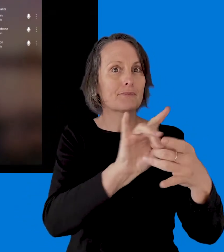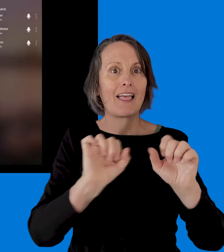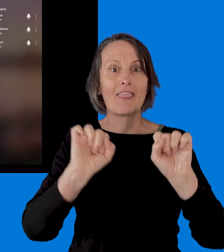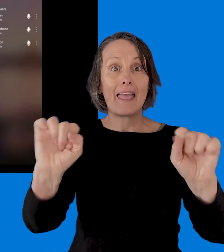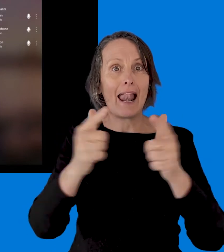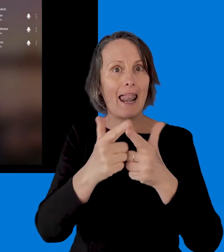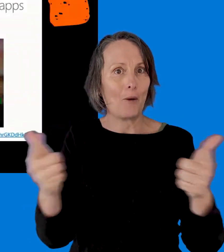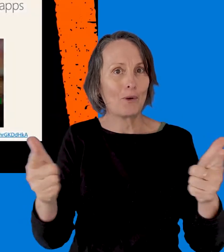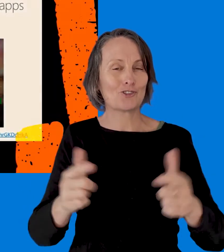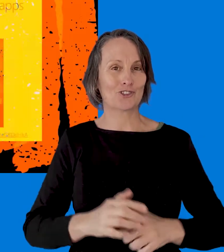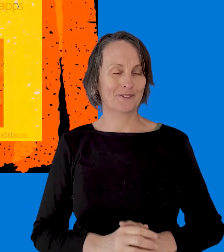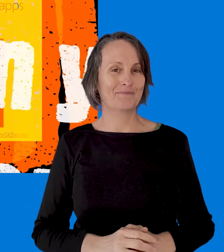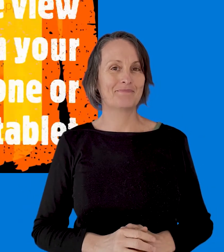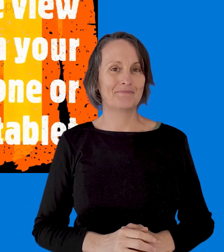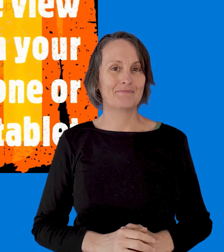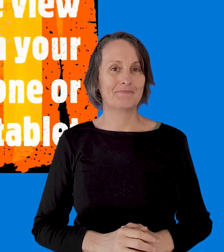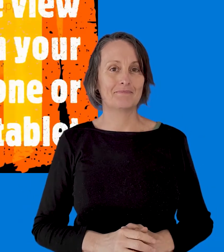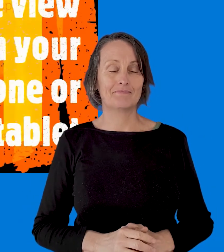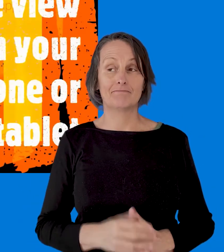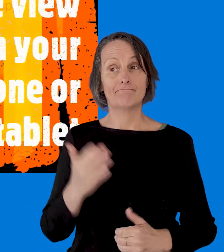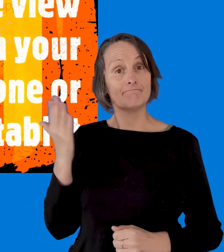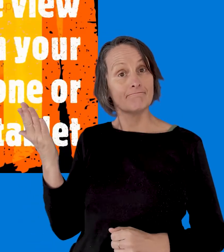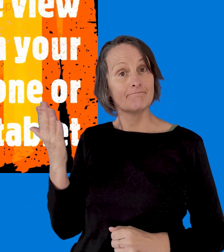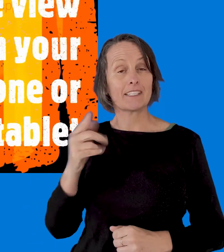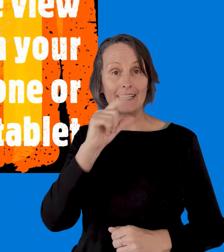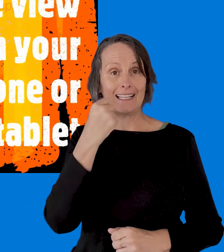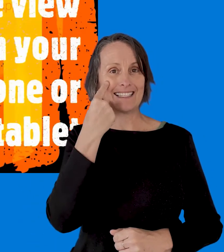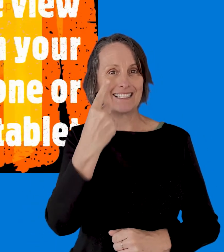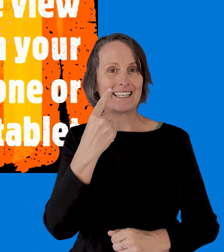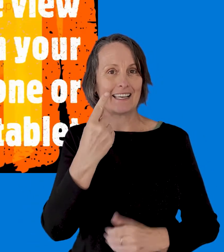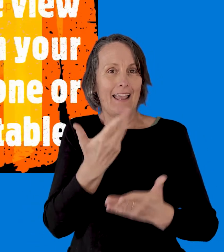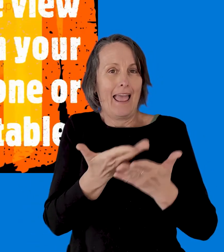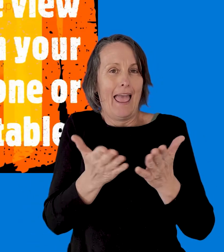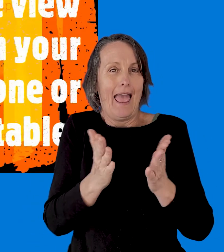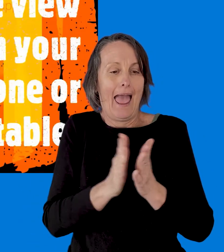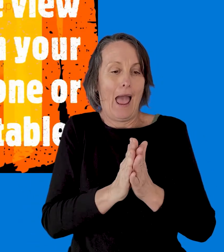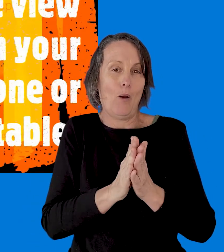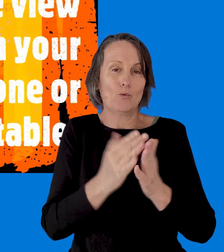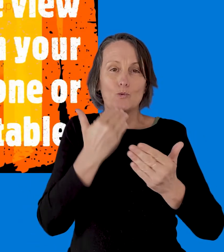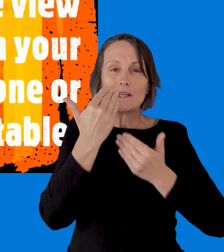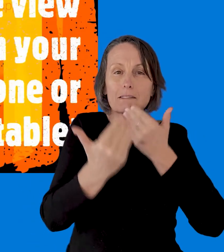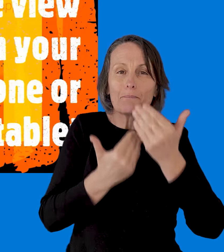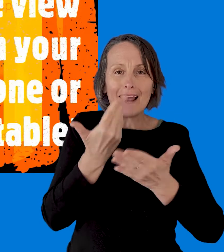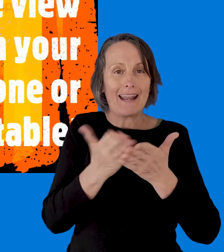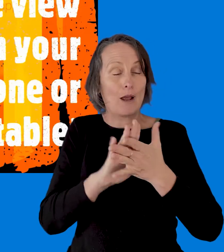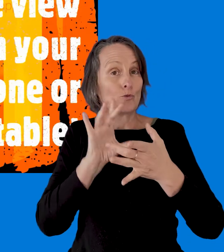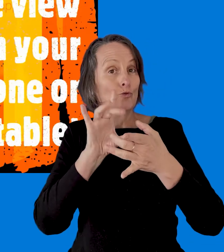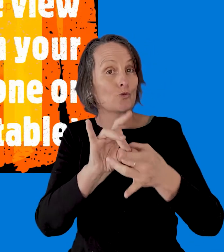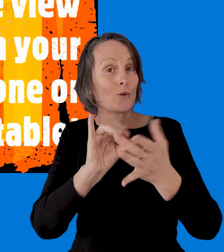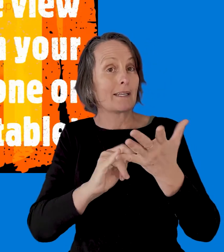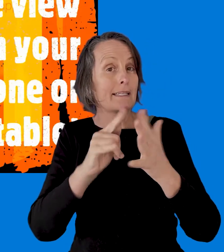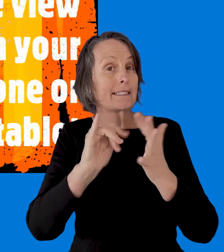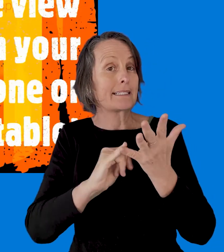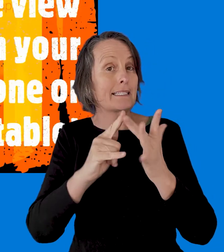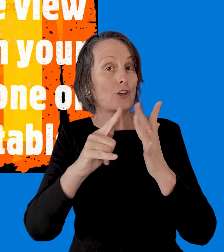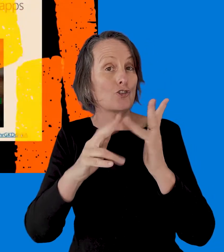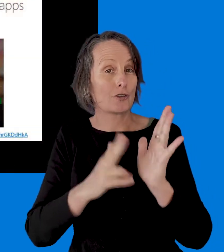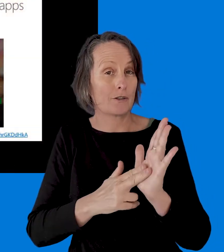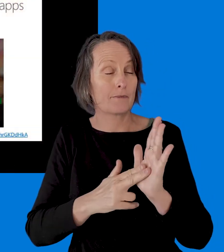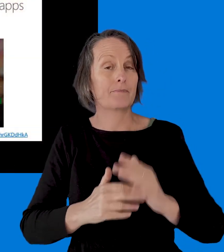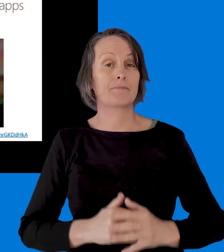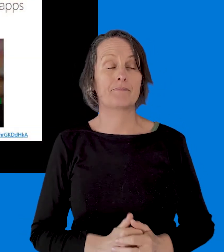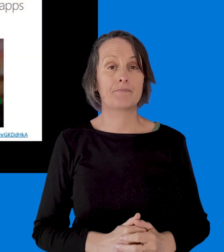that they speak. So on this screen, you see instructions more or less illustrated about how to join a